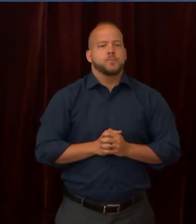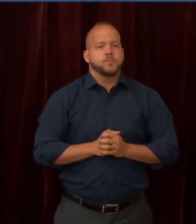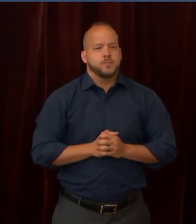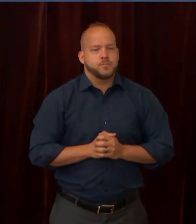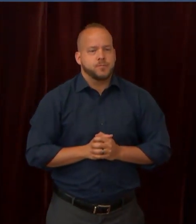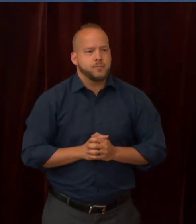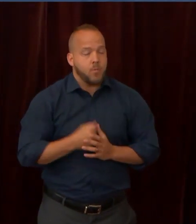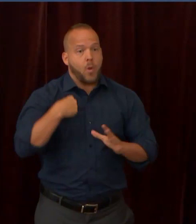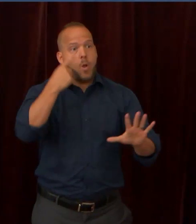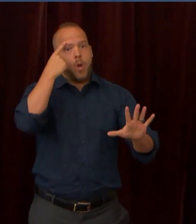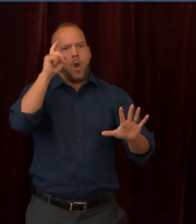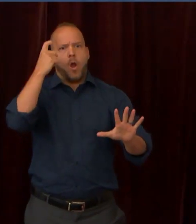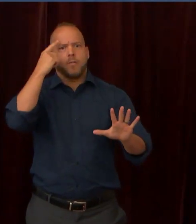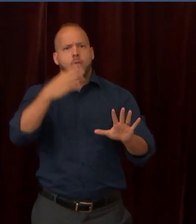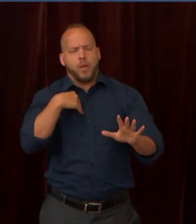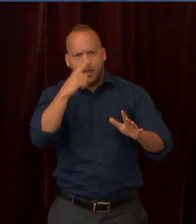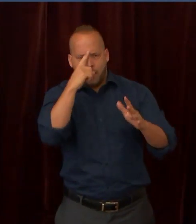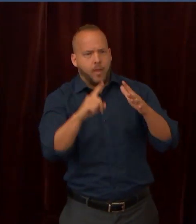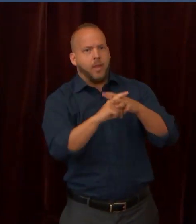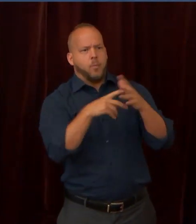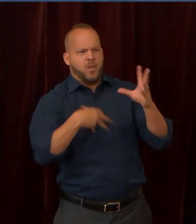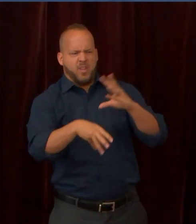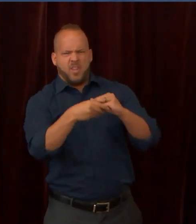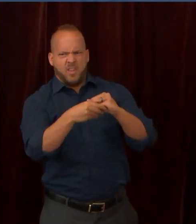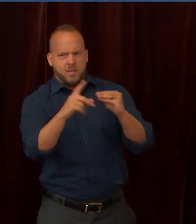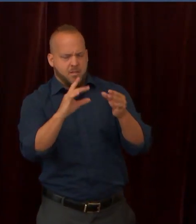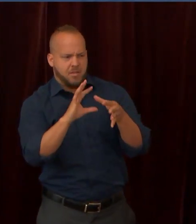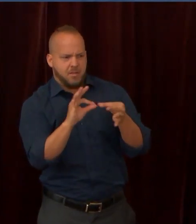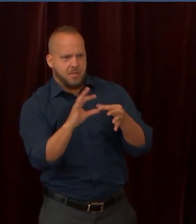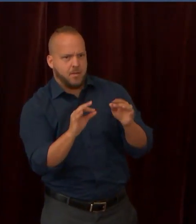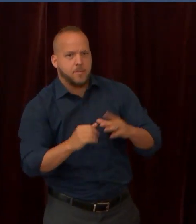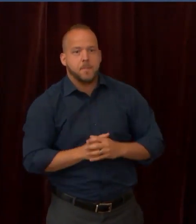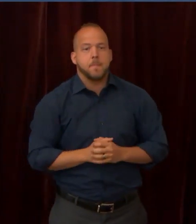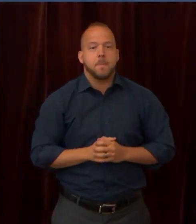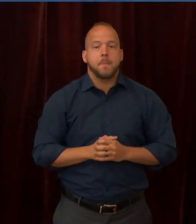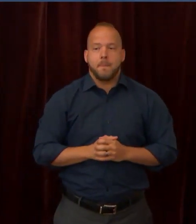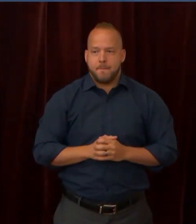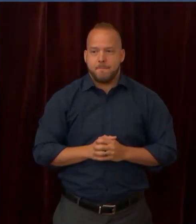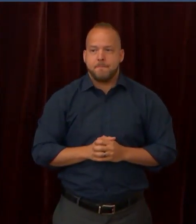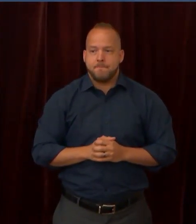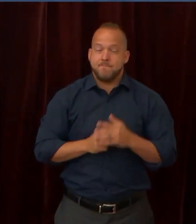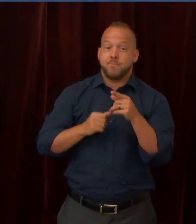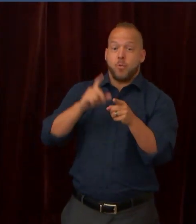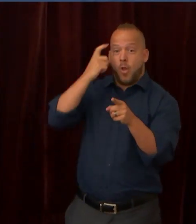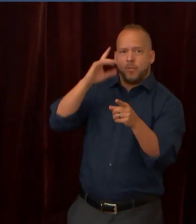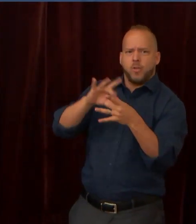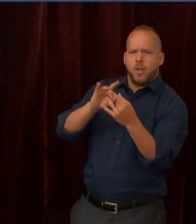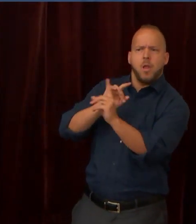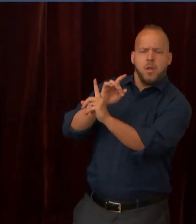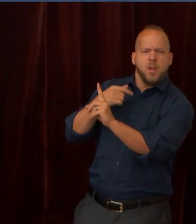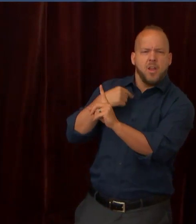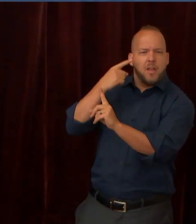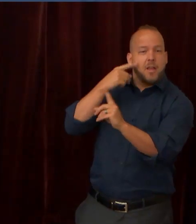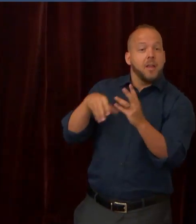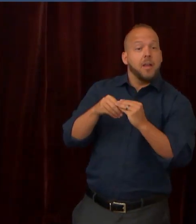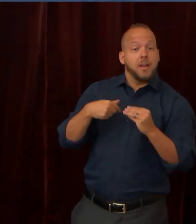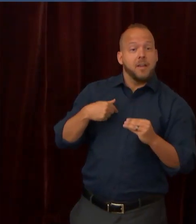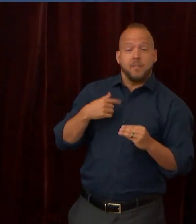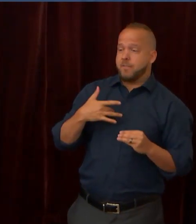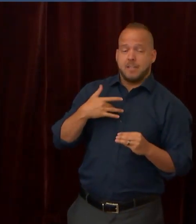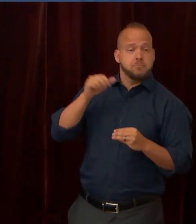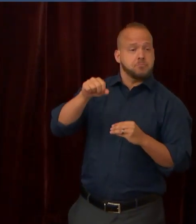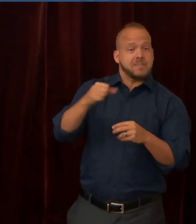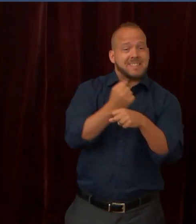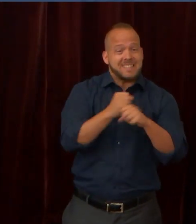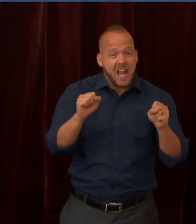the great things about what the faith communities are doing here by acting safely, obviously they are protecting their own flock,